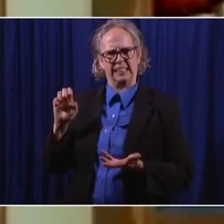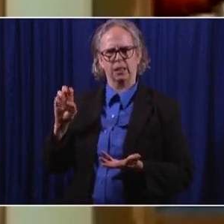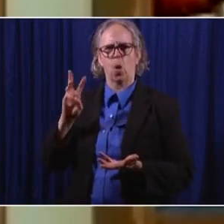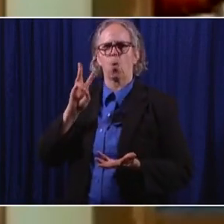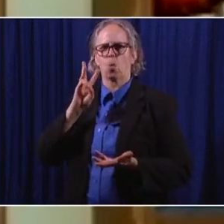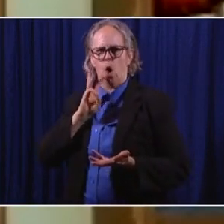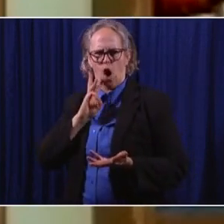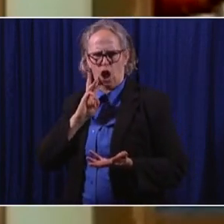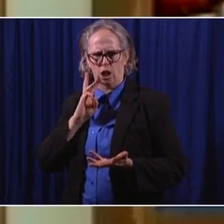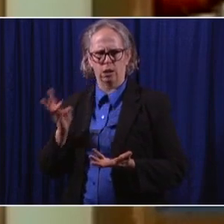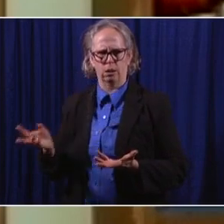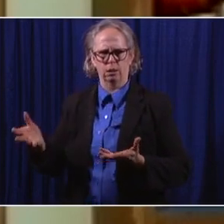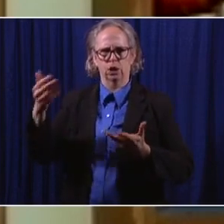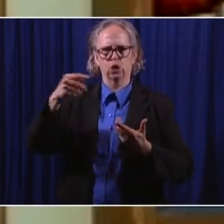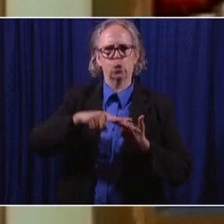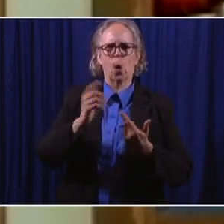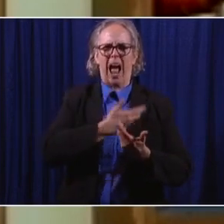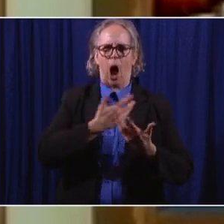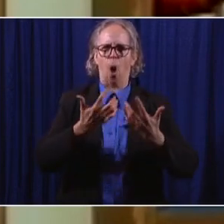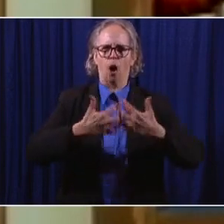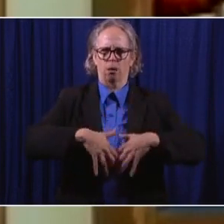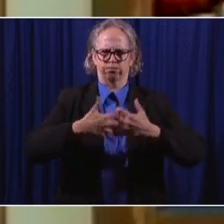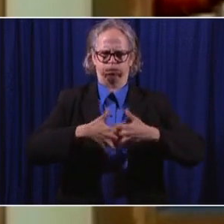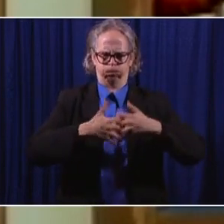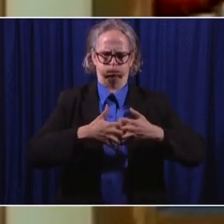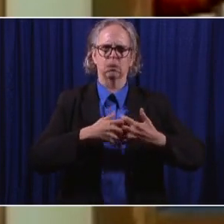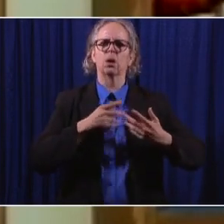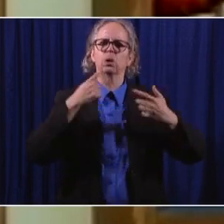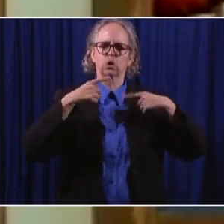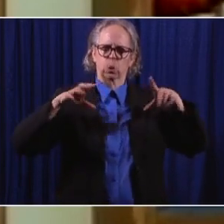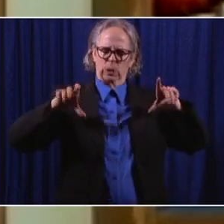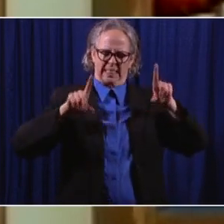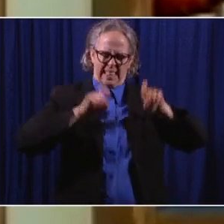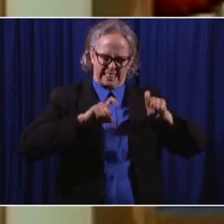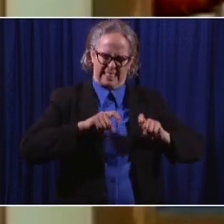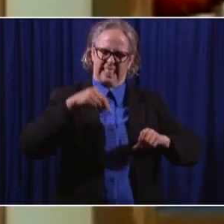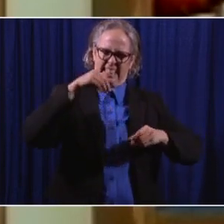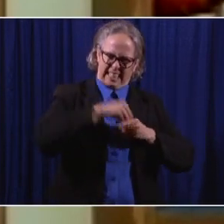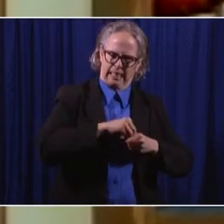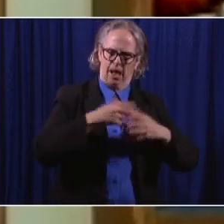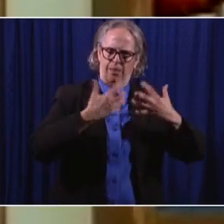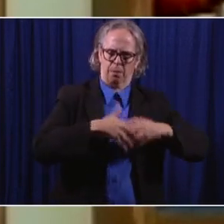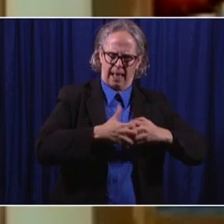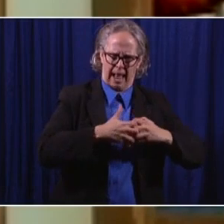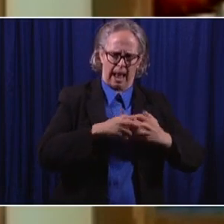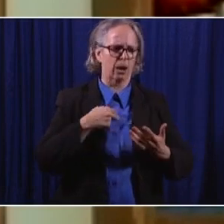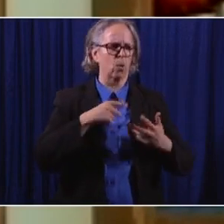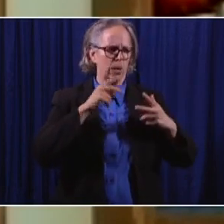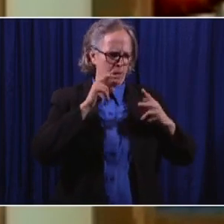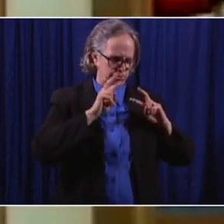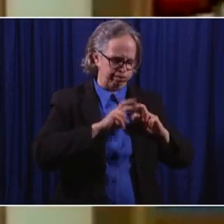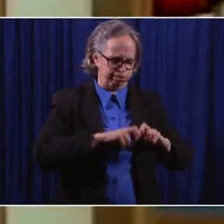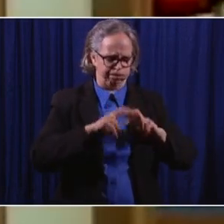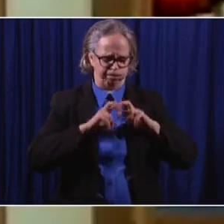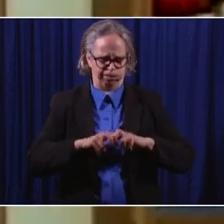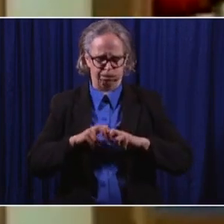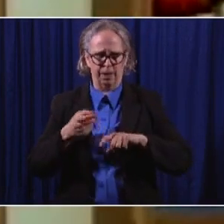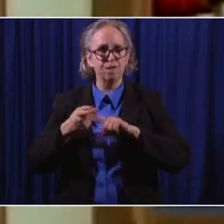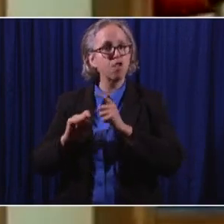now, the data that we collect reflects the community that's served by the wastewater treatment plant. We do have the